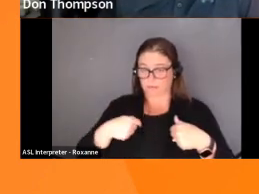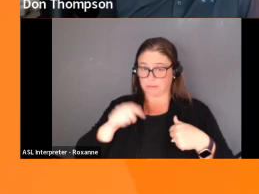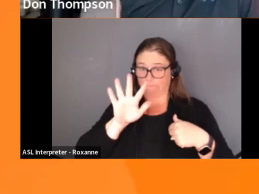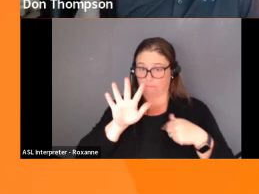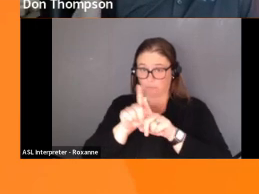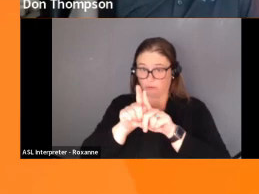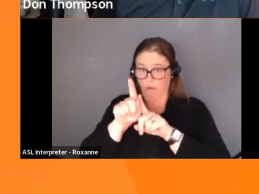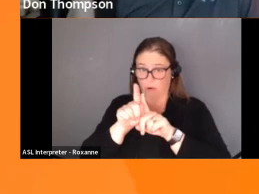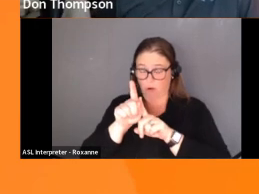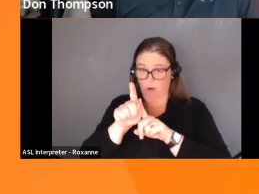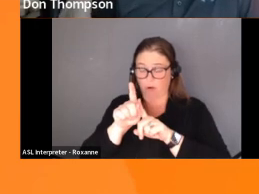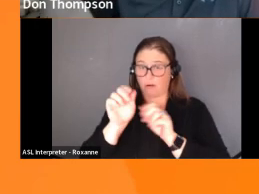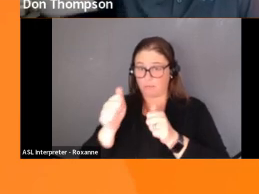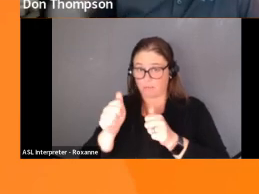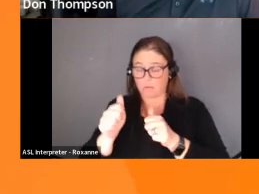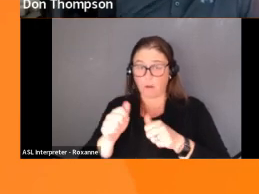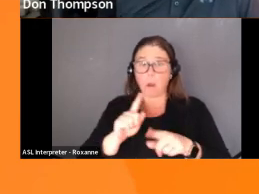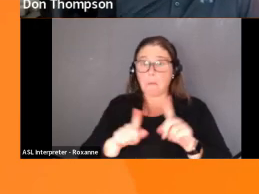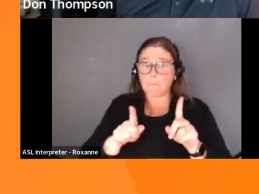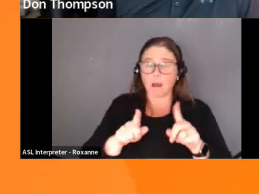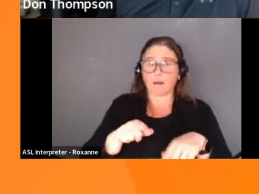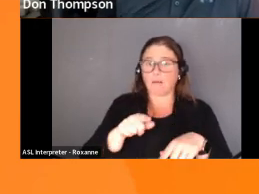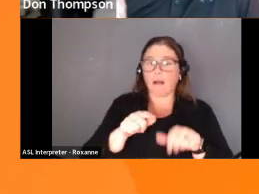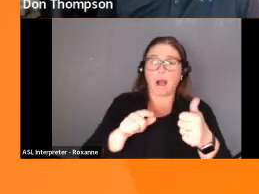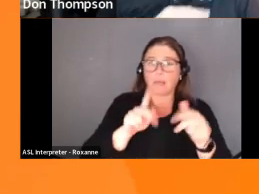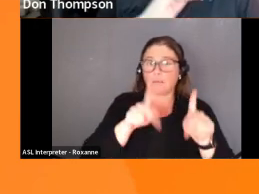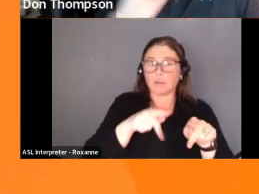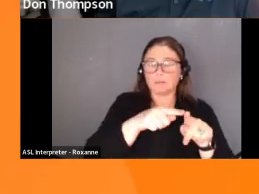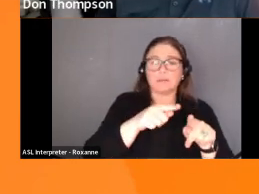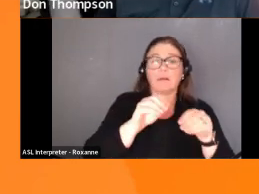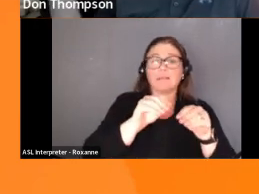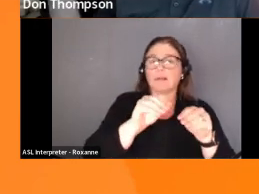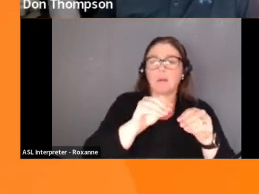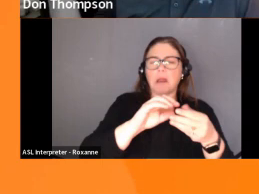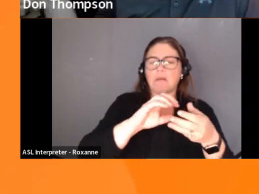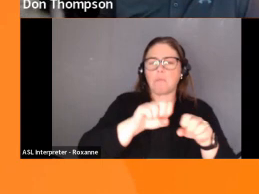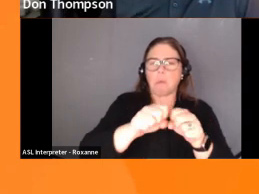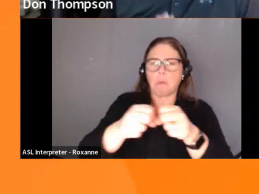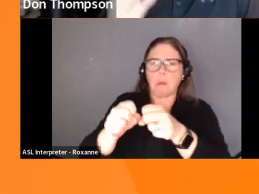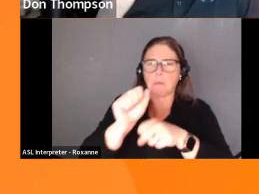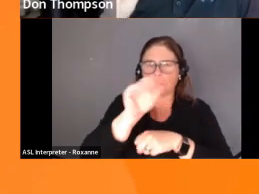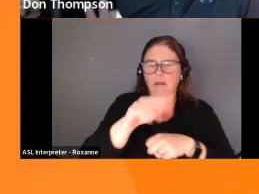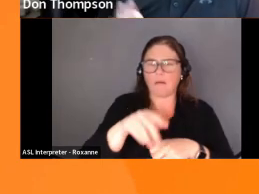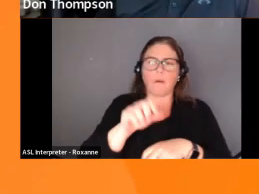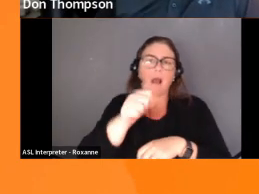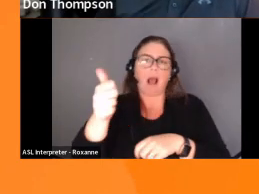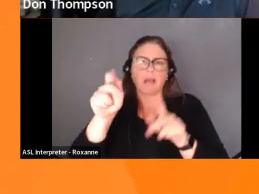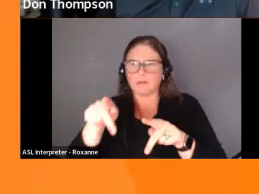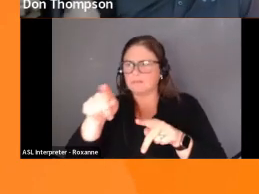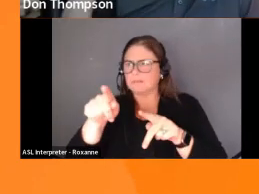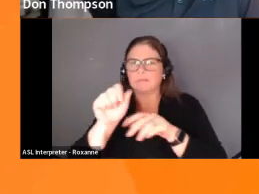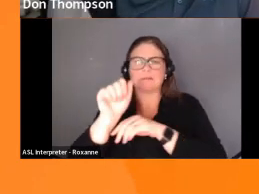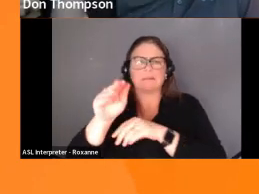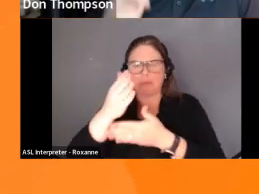cookies and Mickey breaks them before she ships them, and Adelaide, she only ships half a box. Okay. What ends up